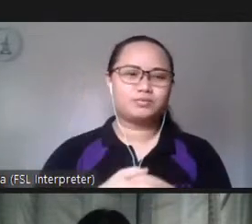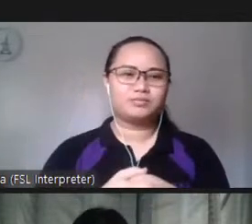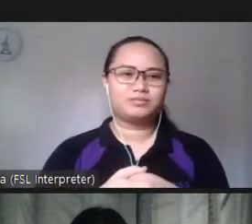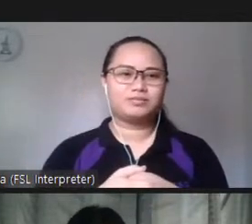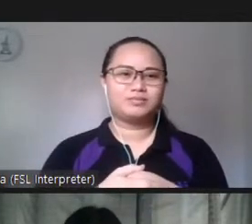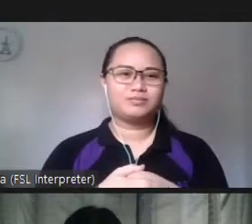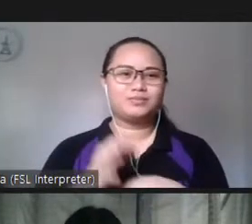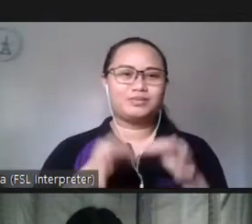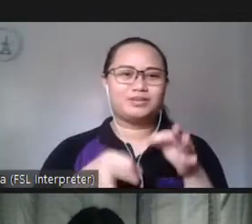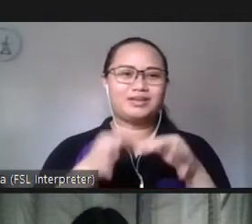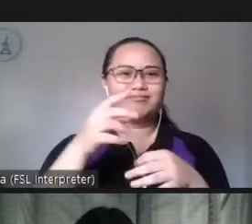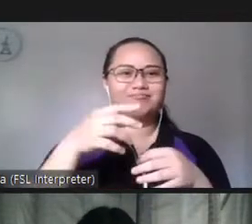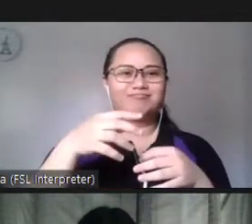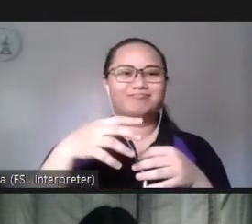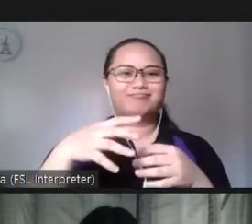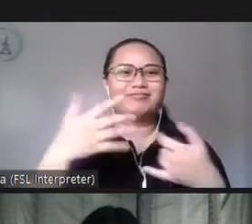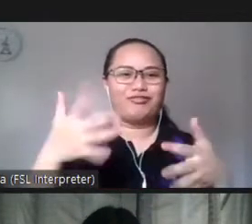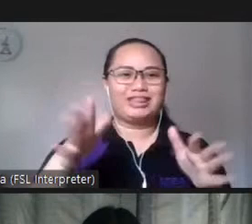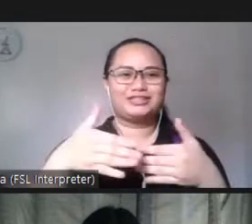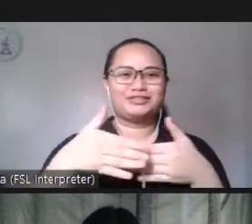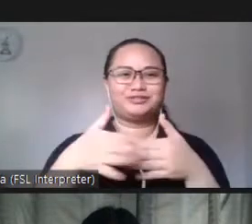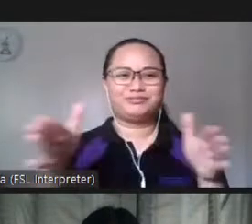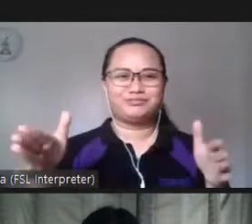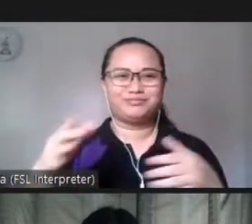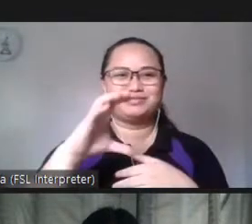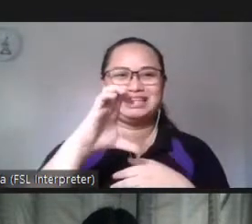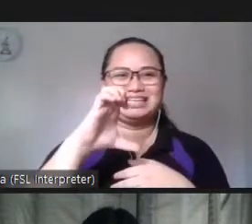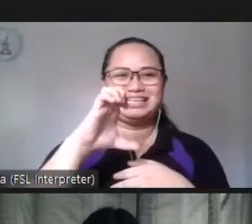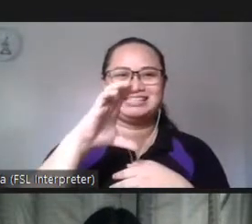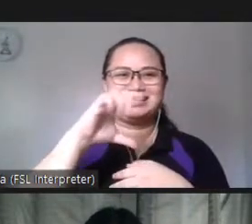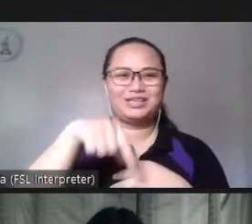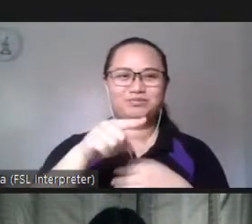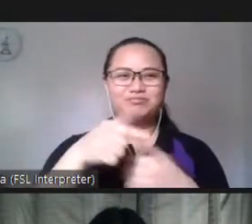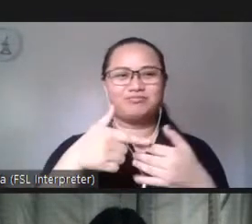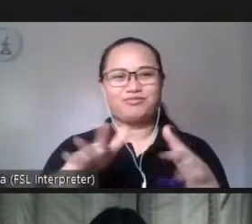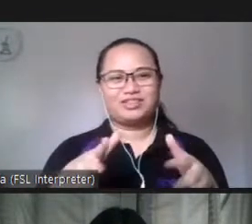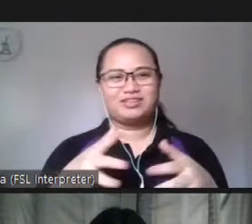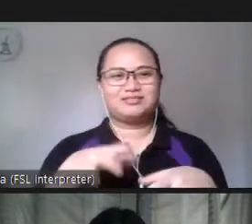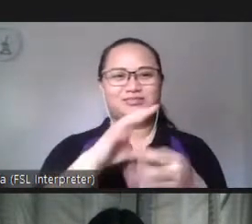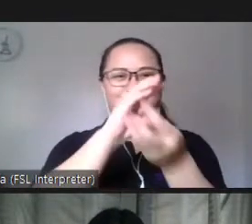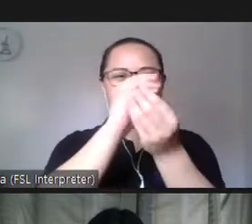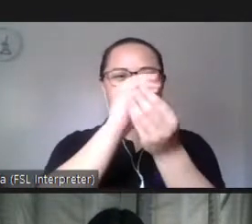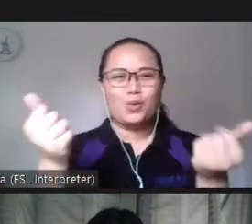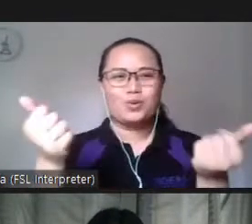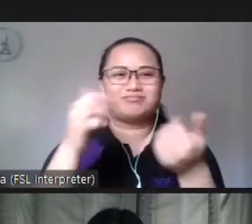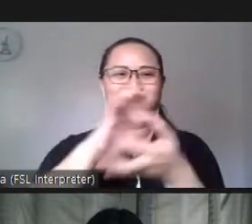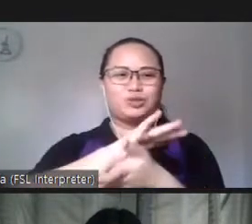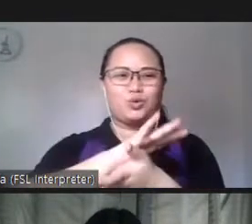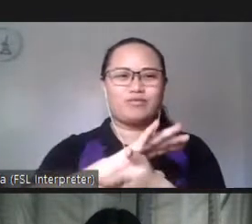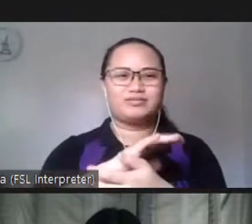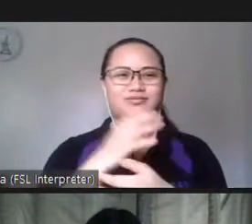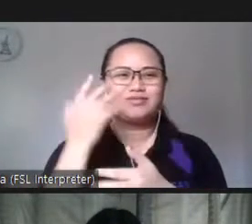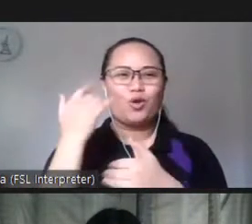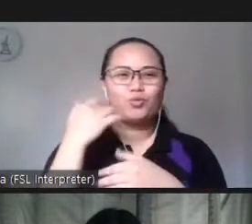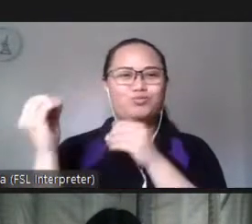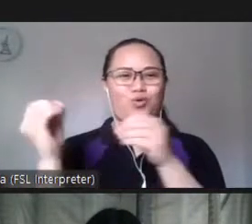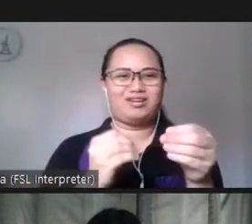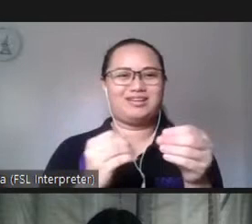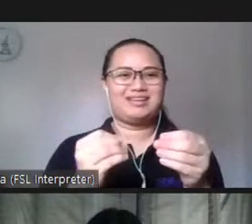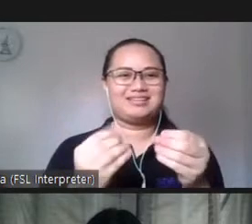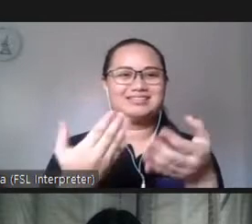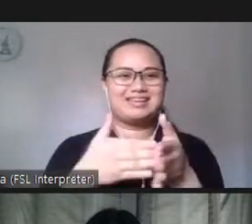yung ECQ, pag okay na lahat ng situation natin sa COVID crisis, makapag-organize din kayo